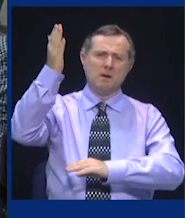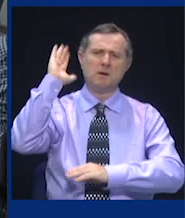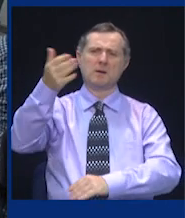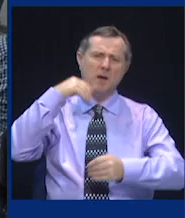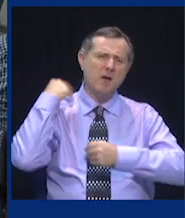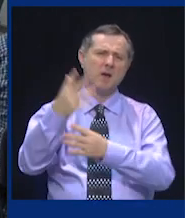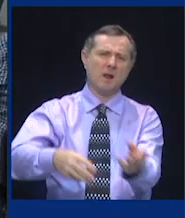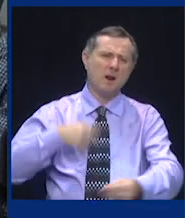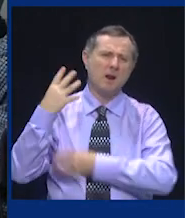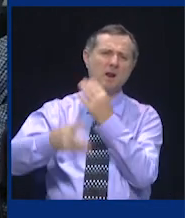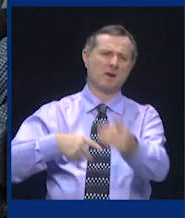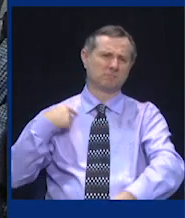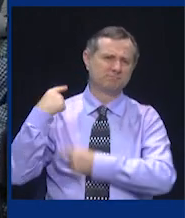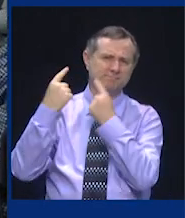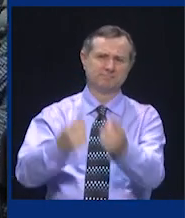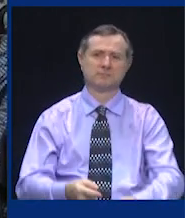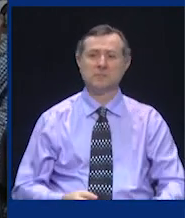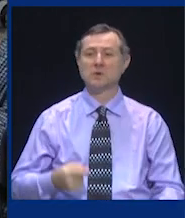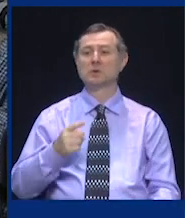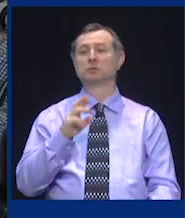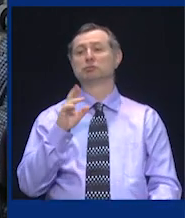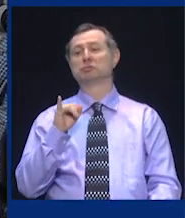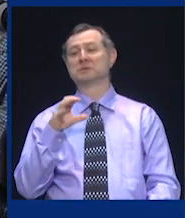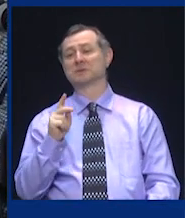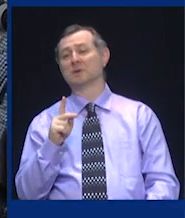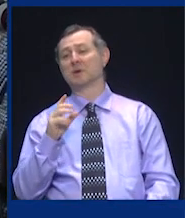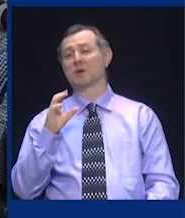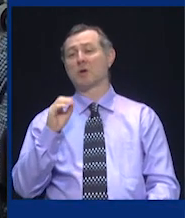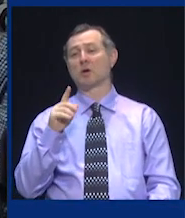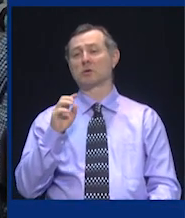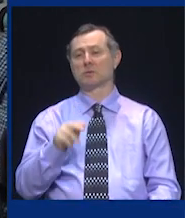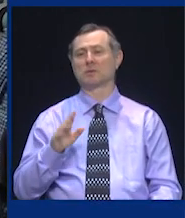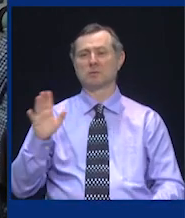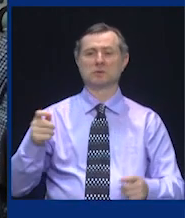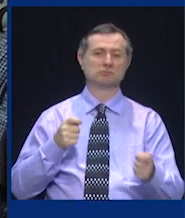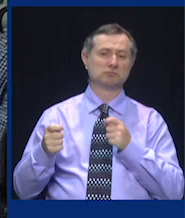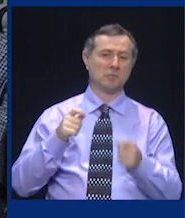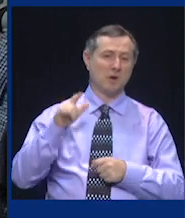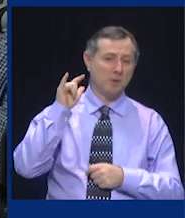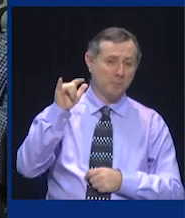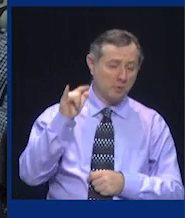Cotton runs the airports, among other things. One of the first